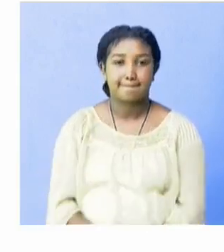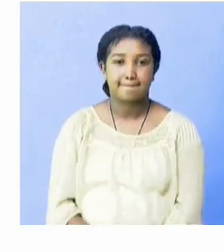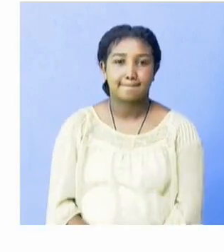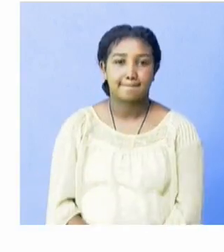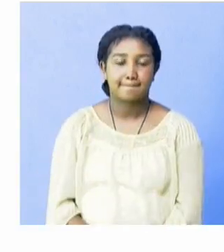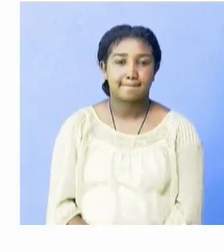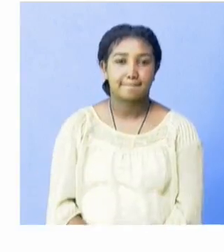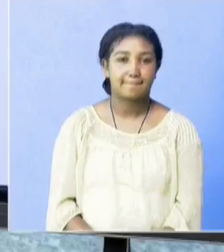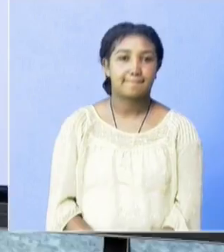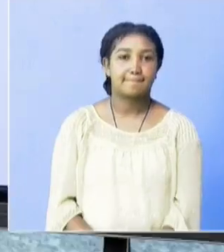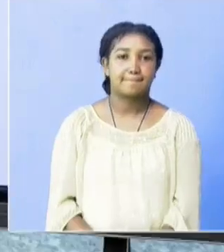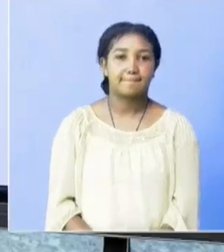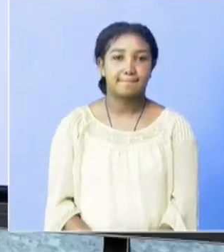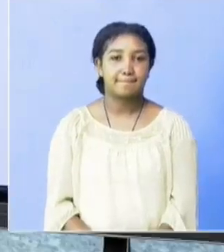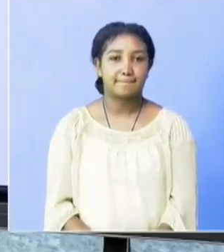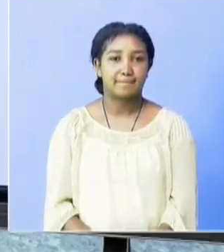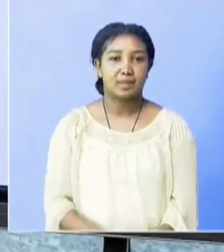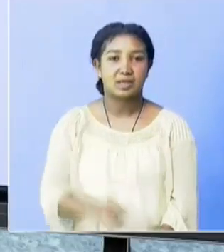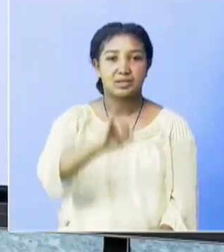Jijjiga.